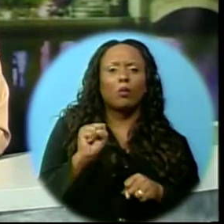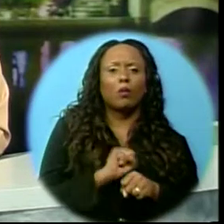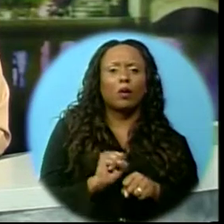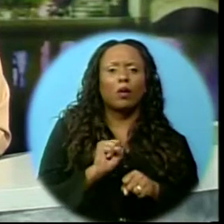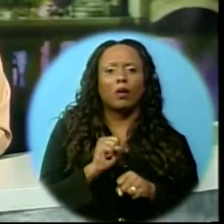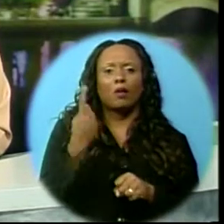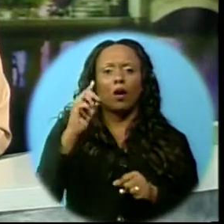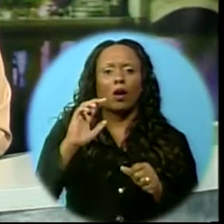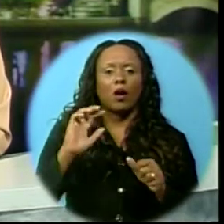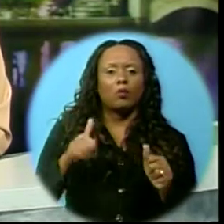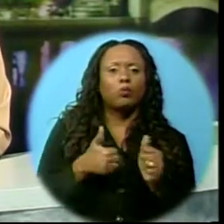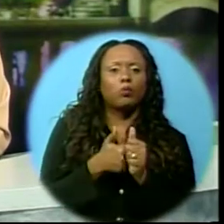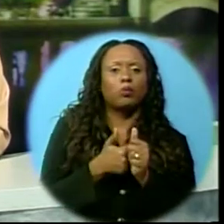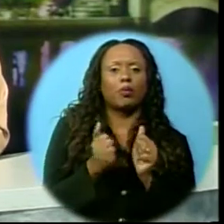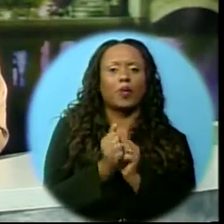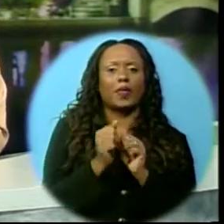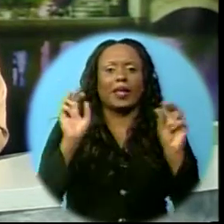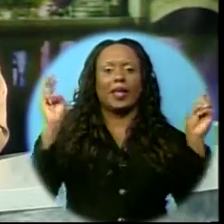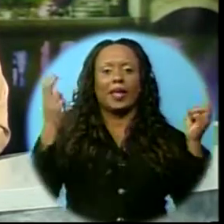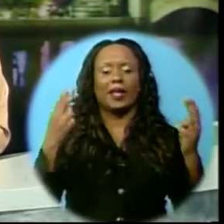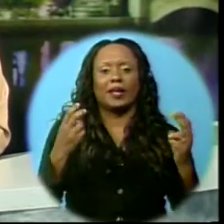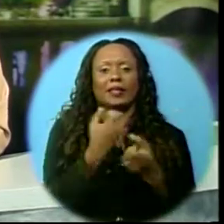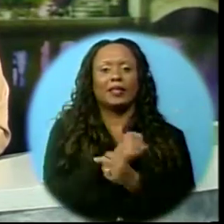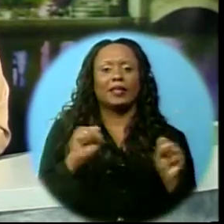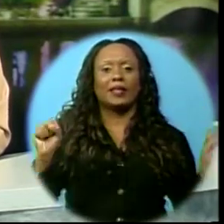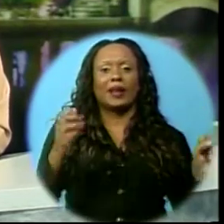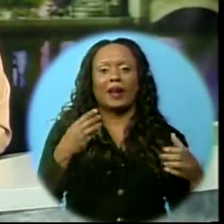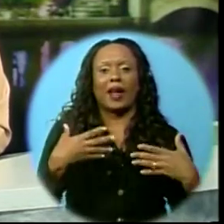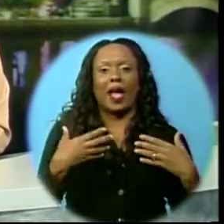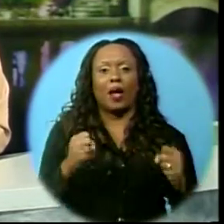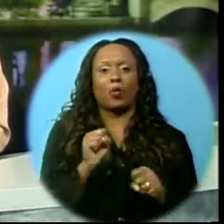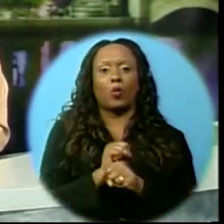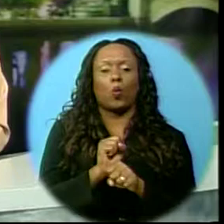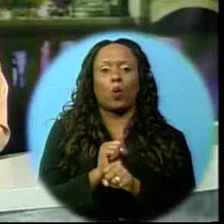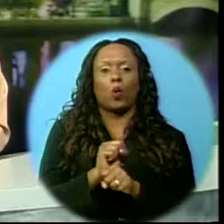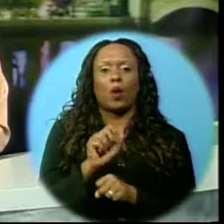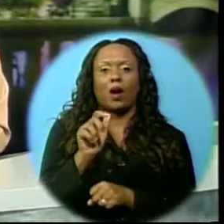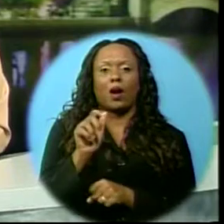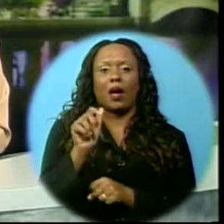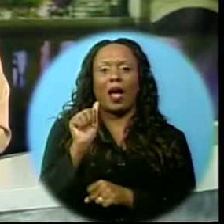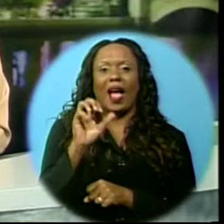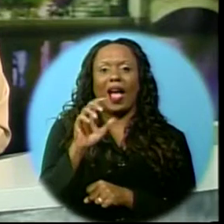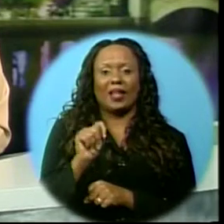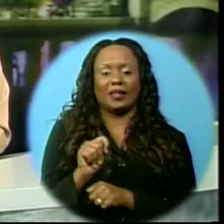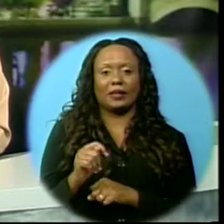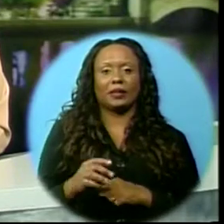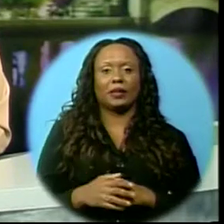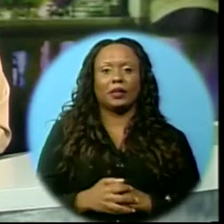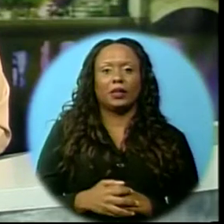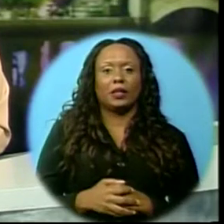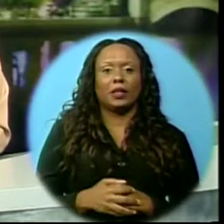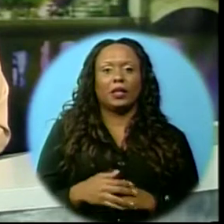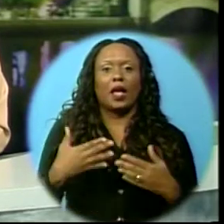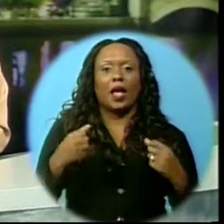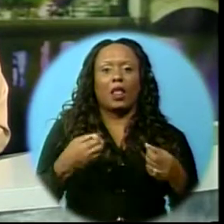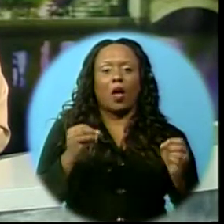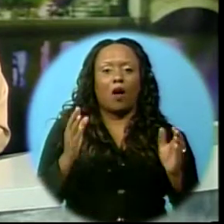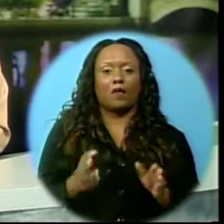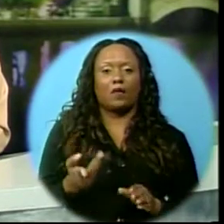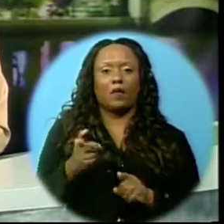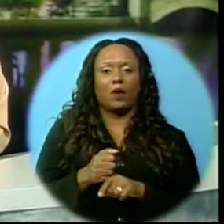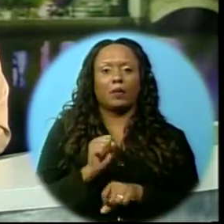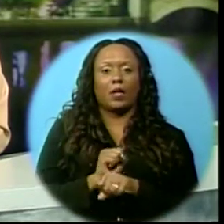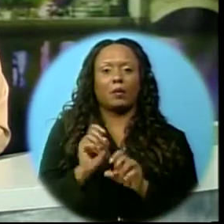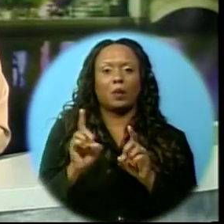with the provisions of the Safety and Health at Work Act. This from Acting Senior Safety and Health Officer at the Labour